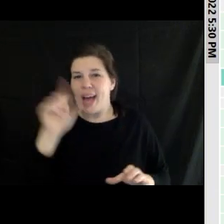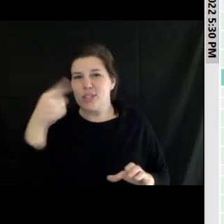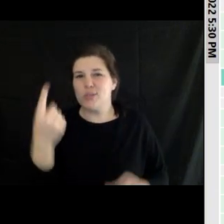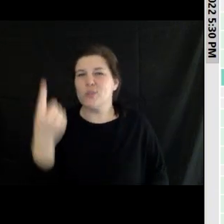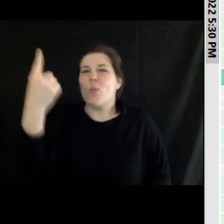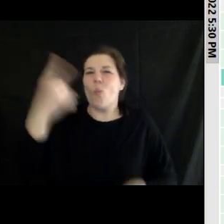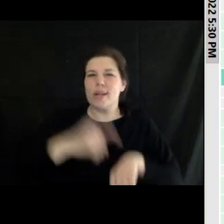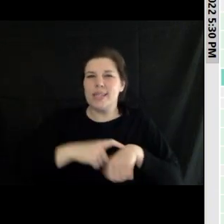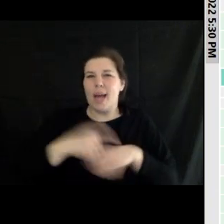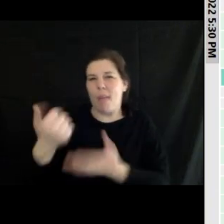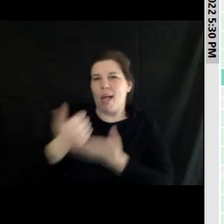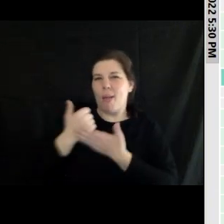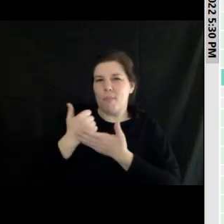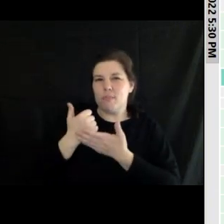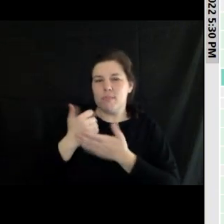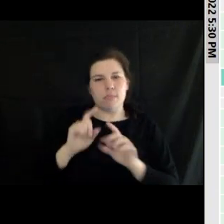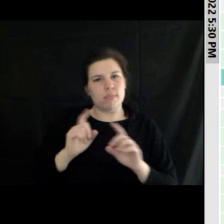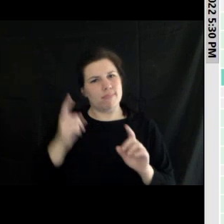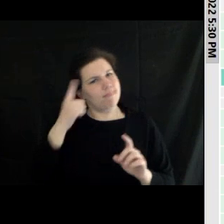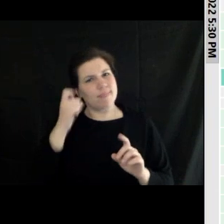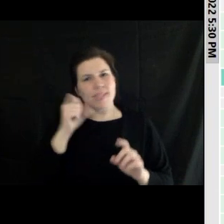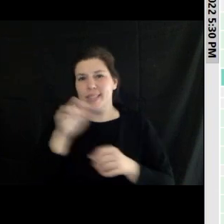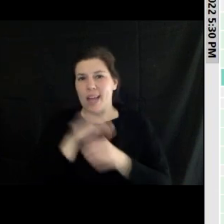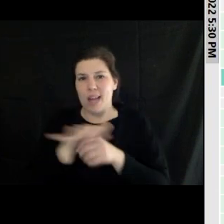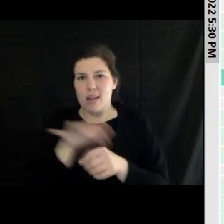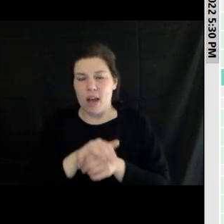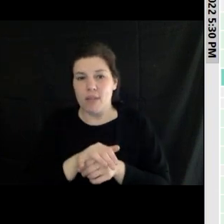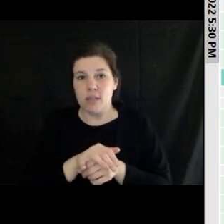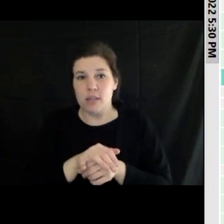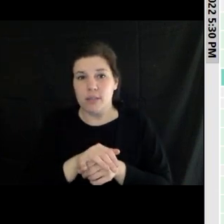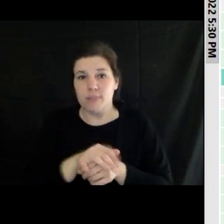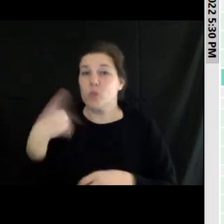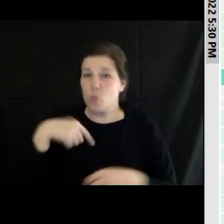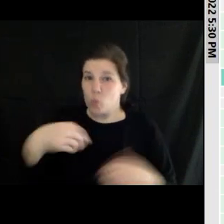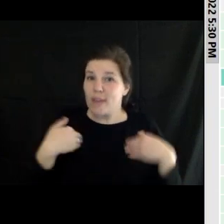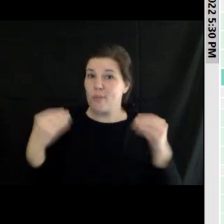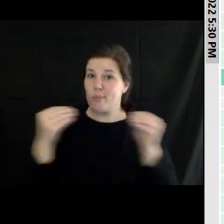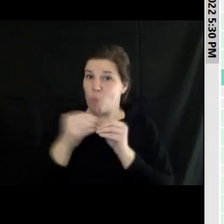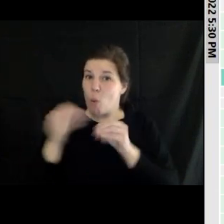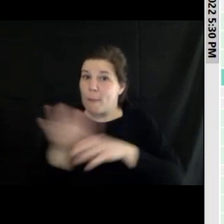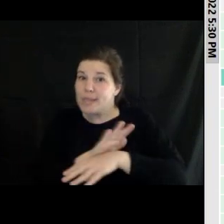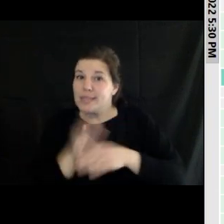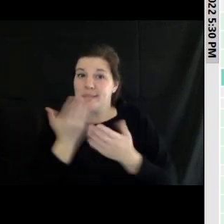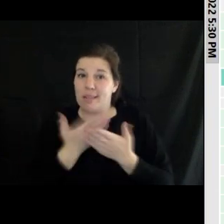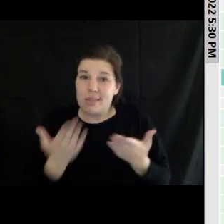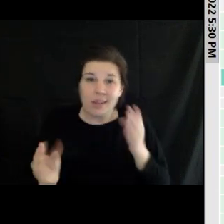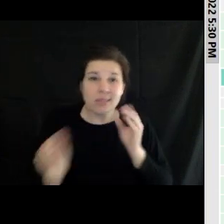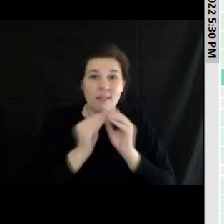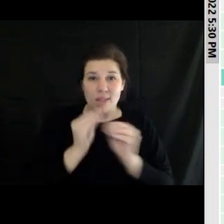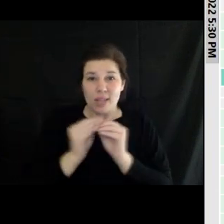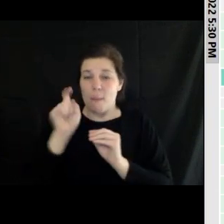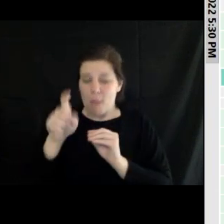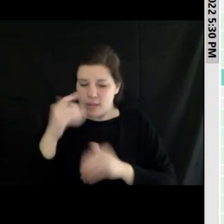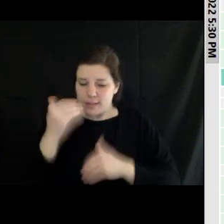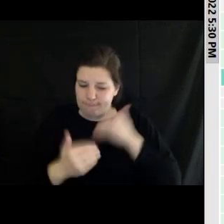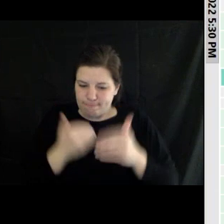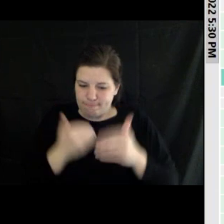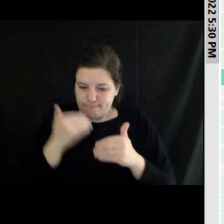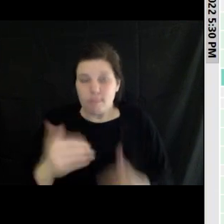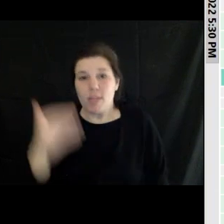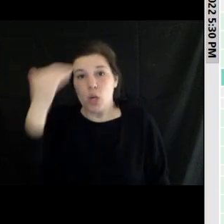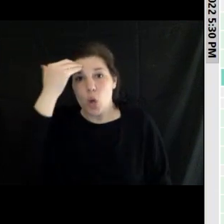then we're going to be there too. Like I said, we got more business to take care of. We got Mark Sohn, and we need to know some timelines and